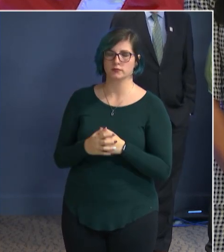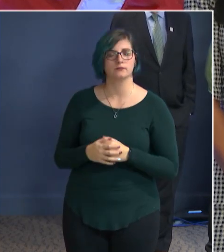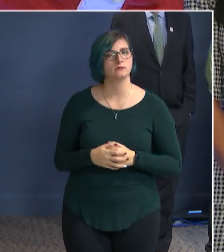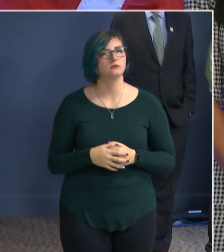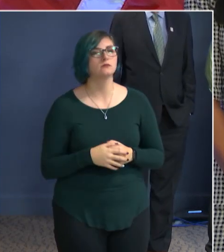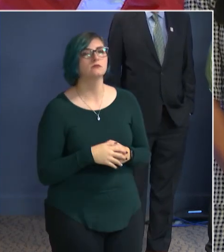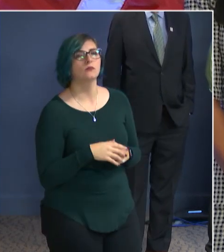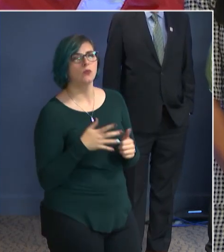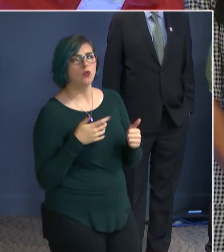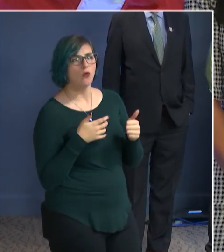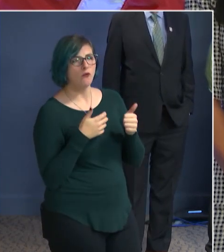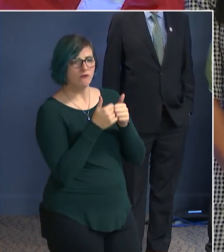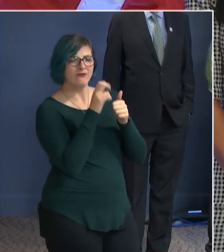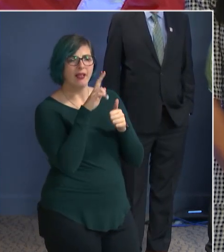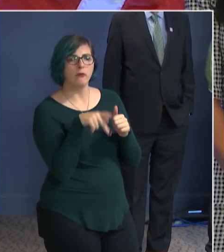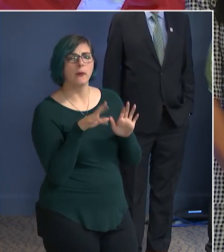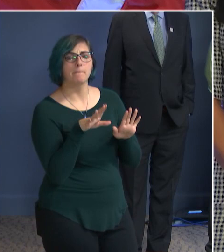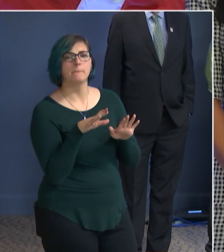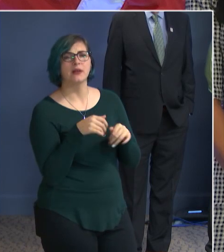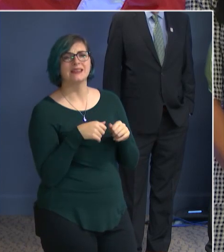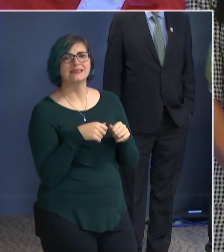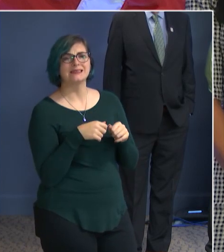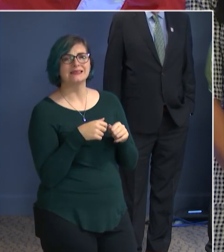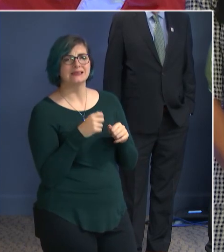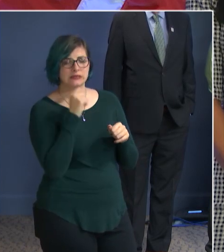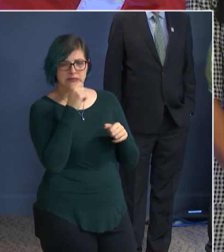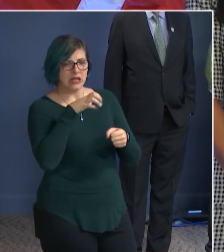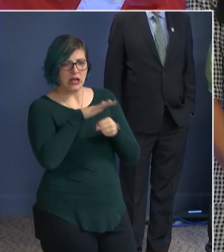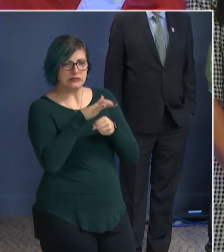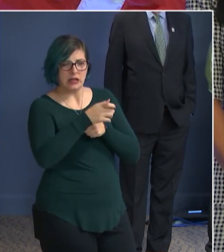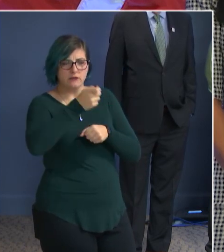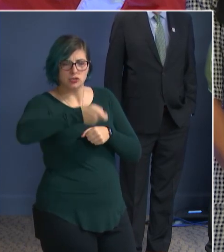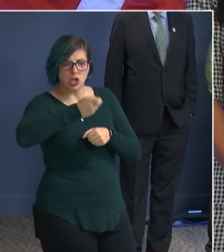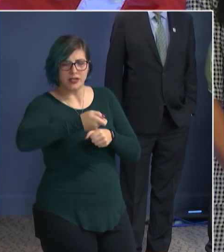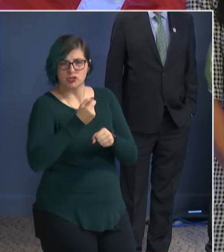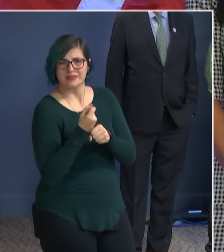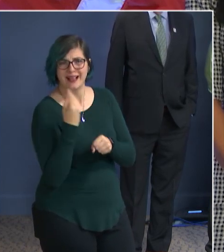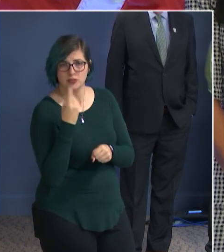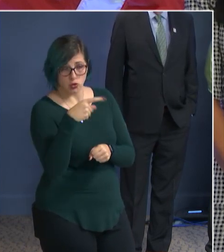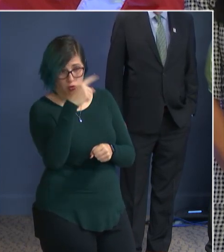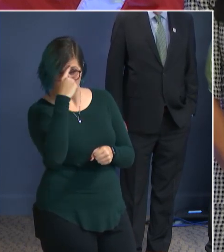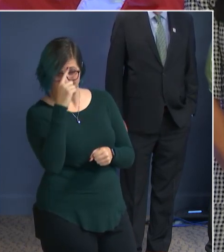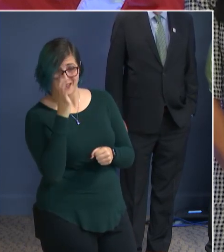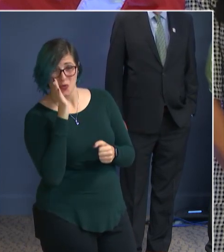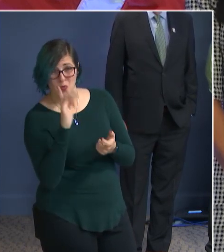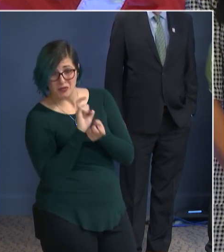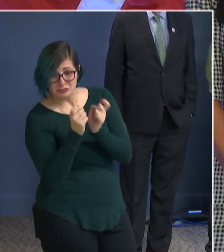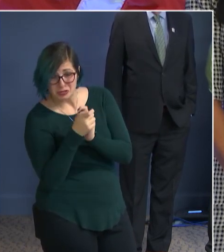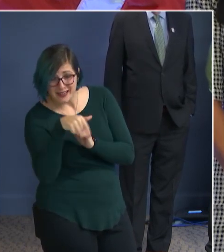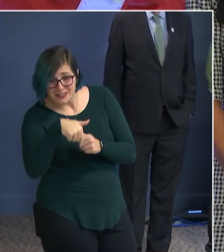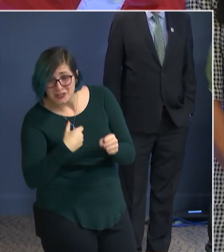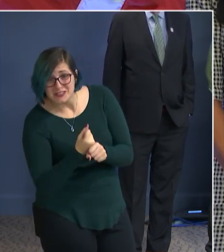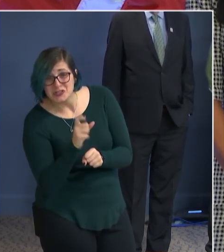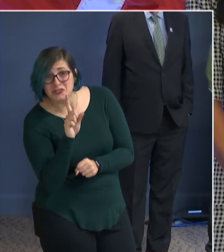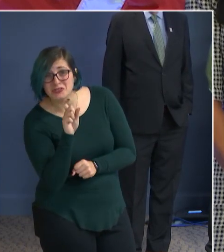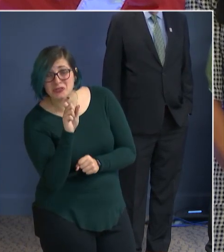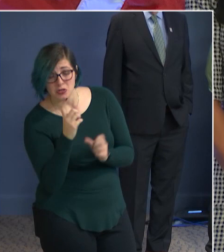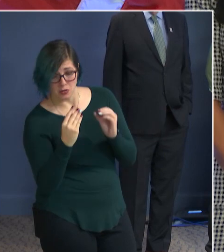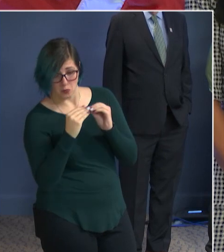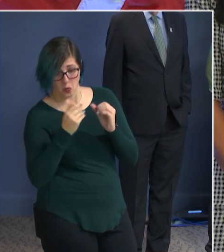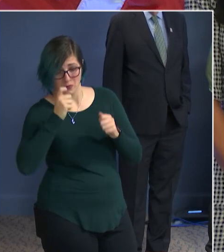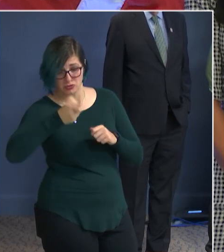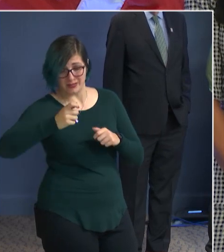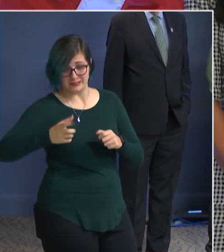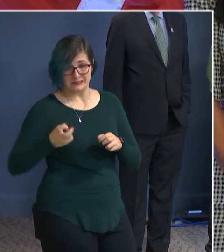there was a deficit of justices or judges in the court. Do you see that changing this year? Do you see there being more judges pulled